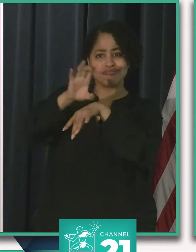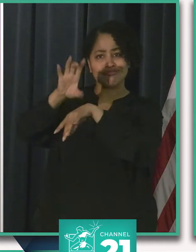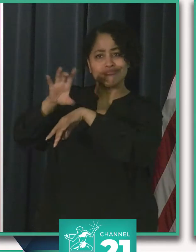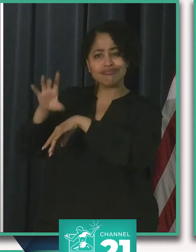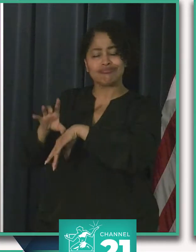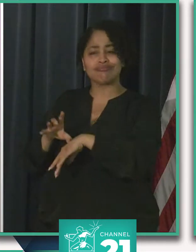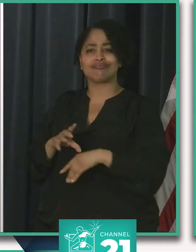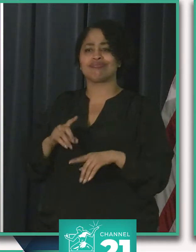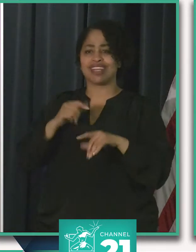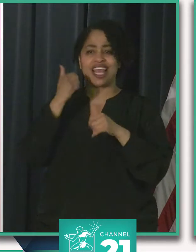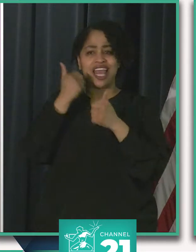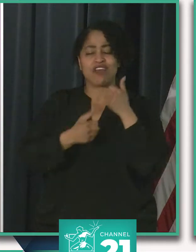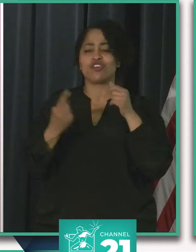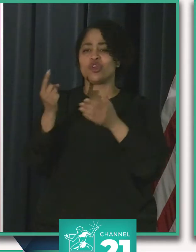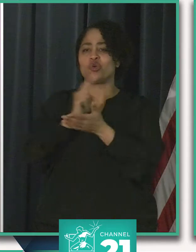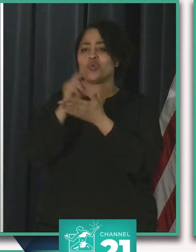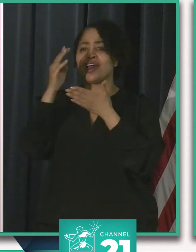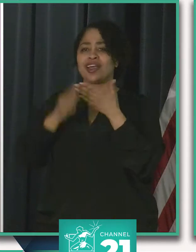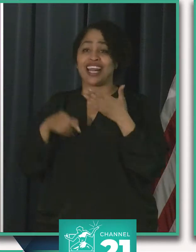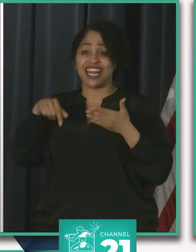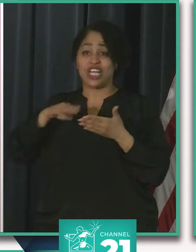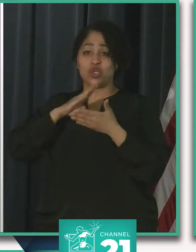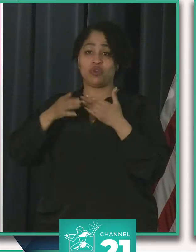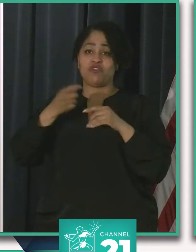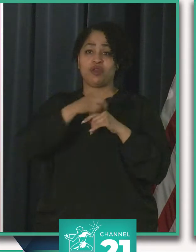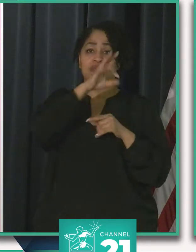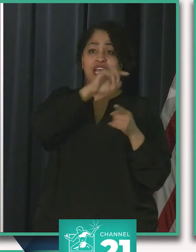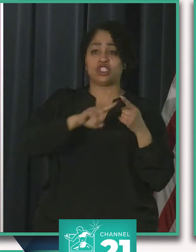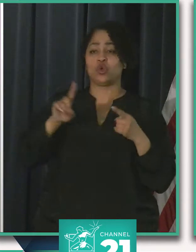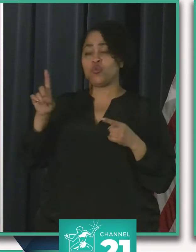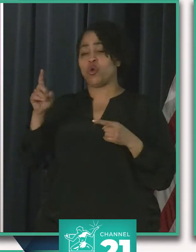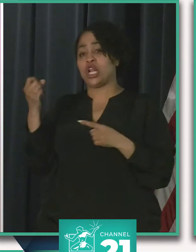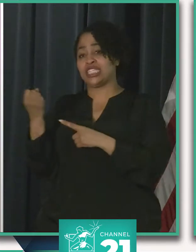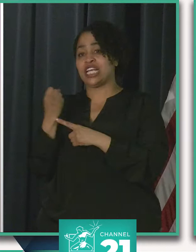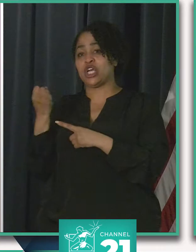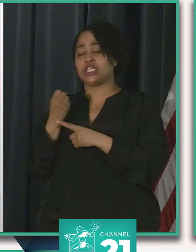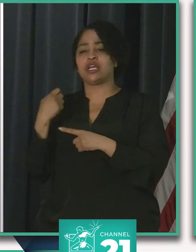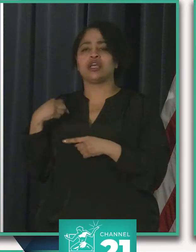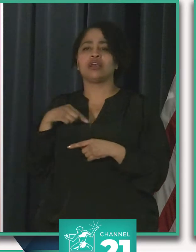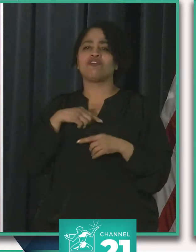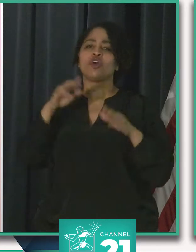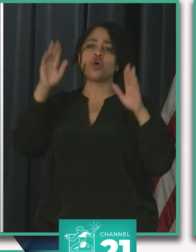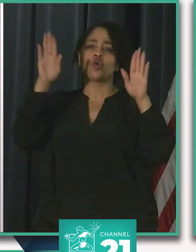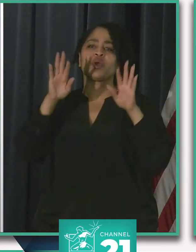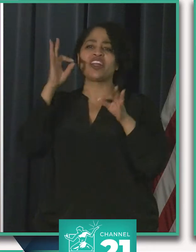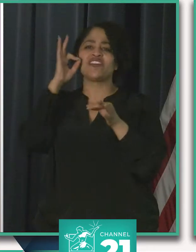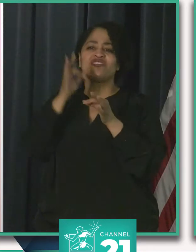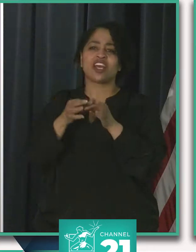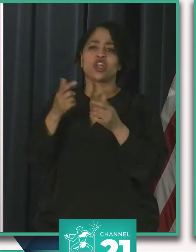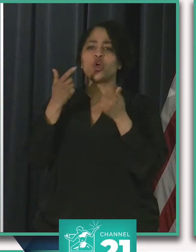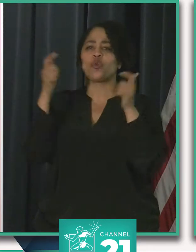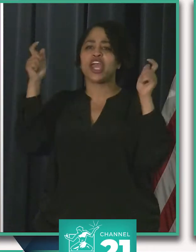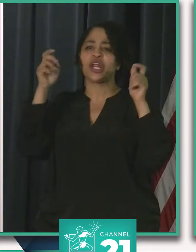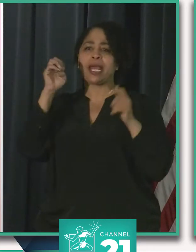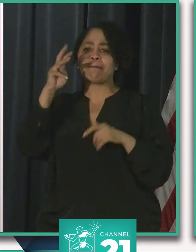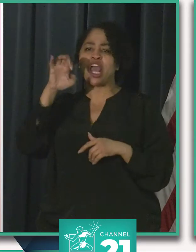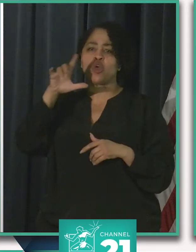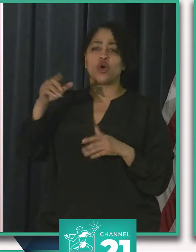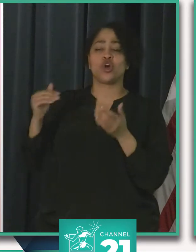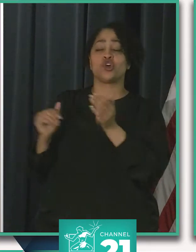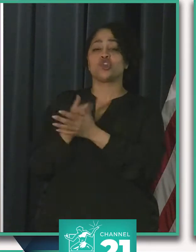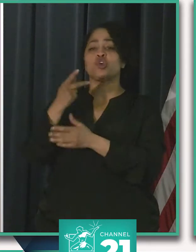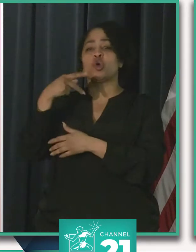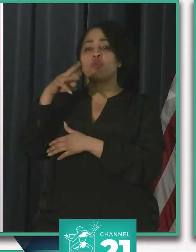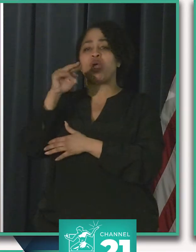centers every single weekend. This weekend from 9 to 1 on Saturday, we're at Great Faith, Greater Emmanuel, New